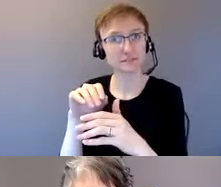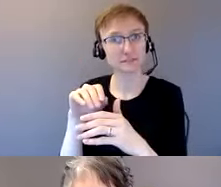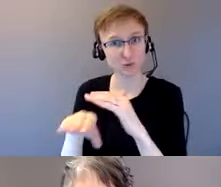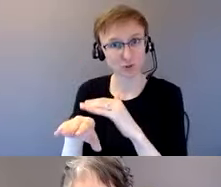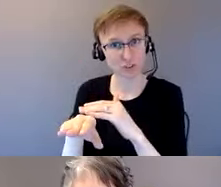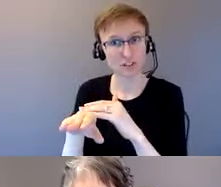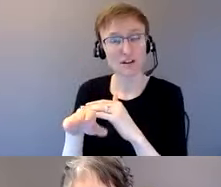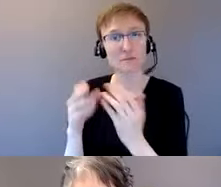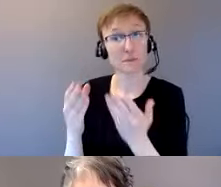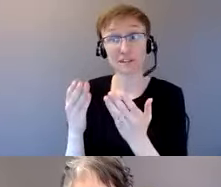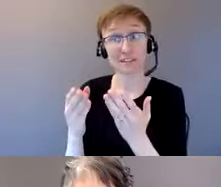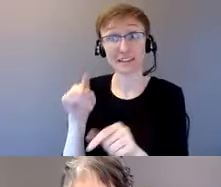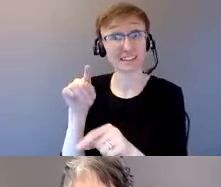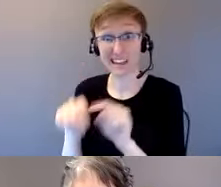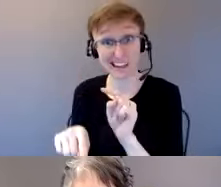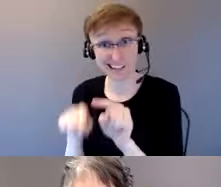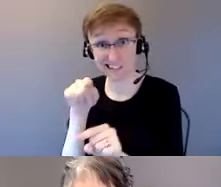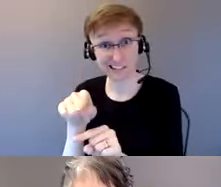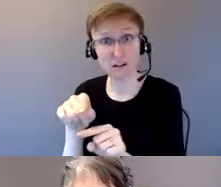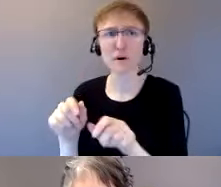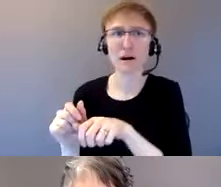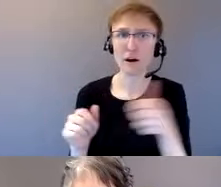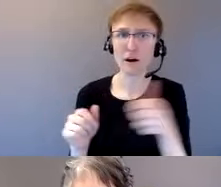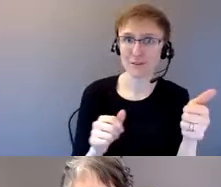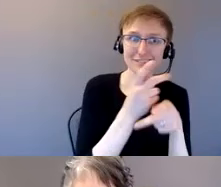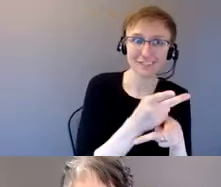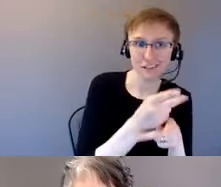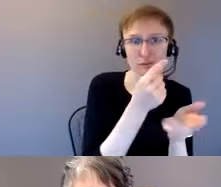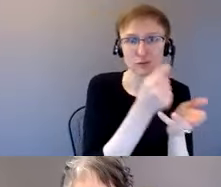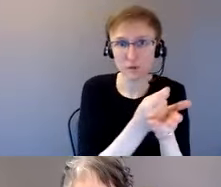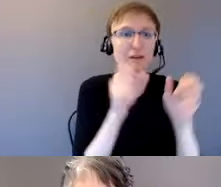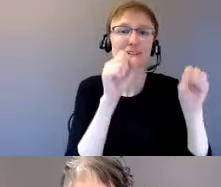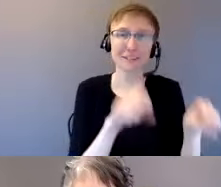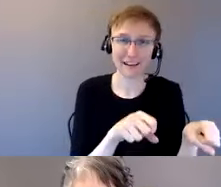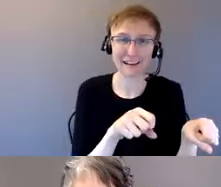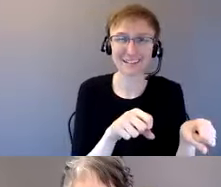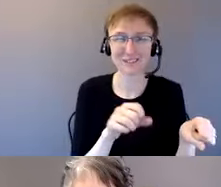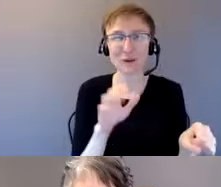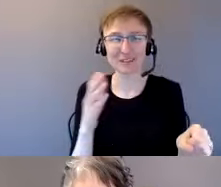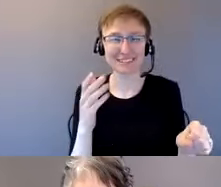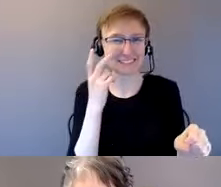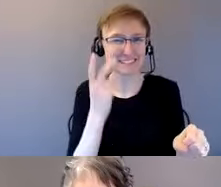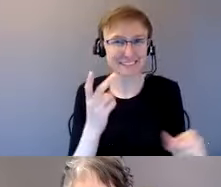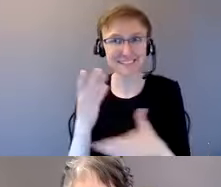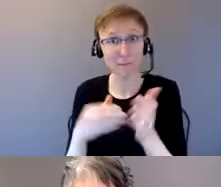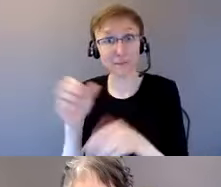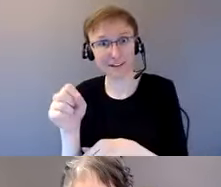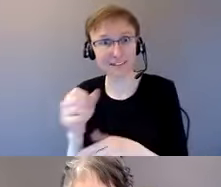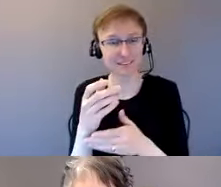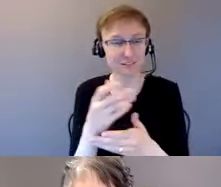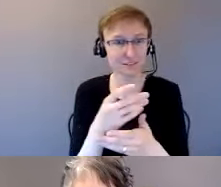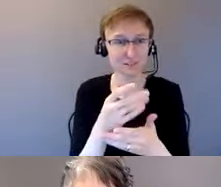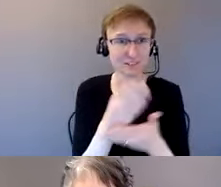domains of care and treatment. Also, the important thing to realize is it's moment in time